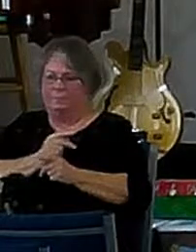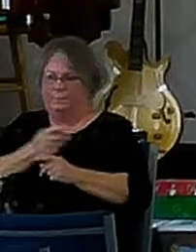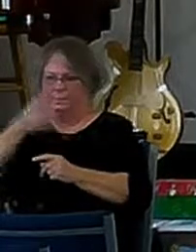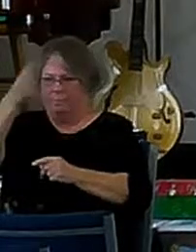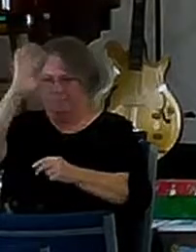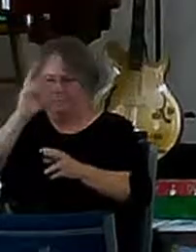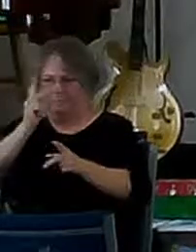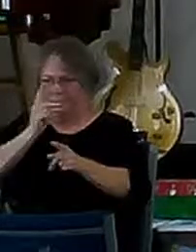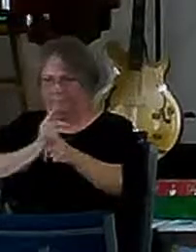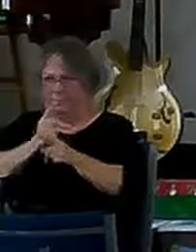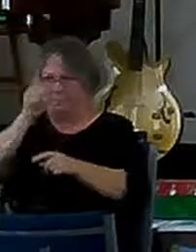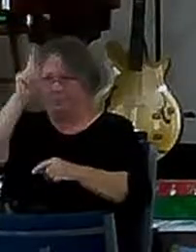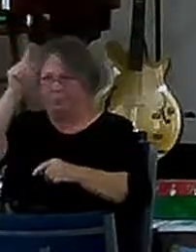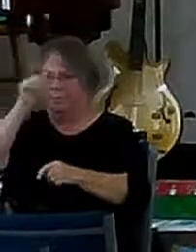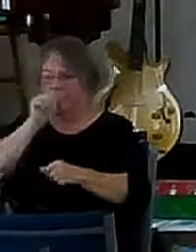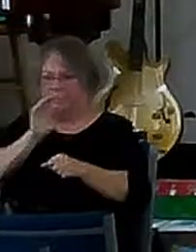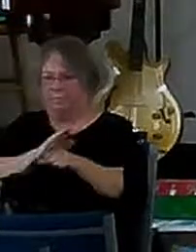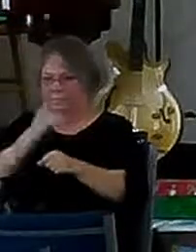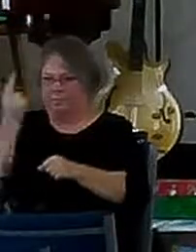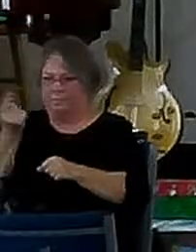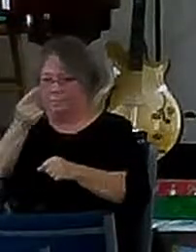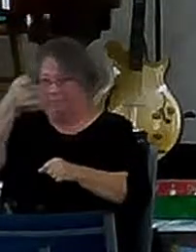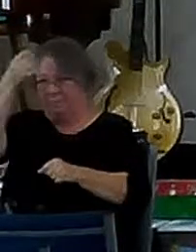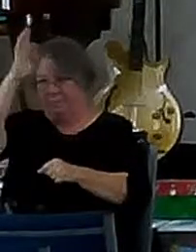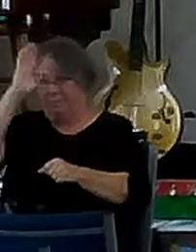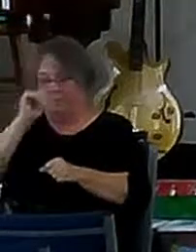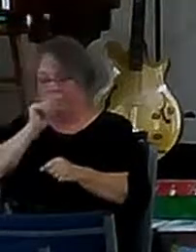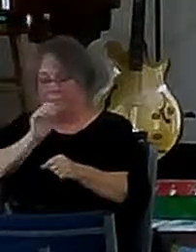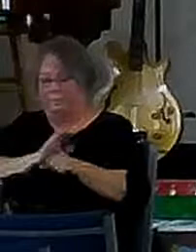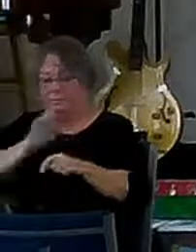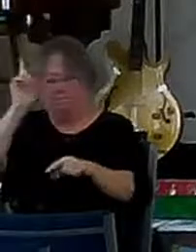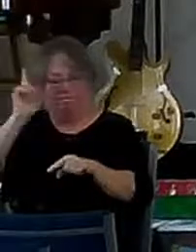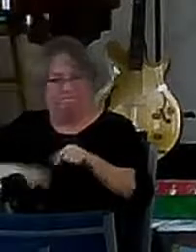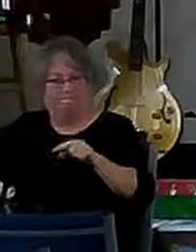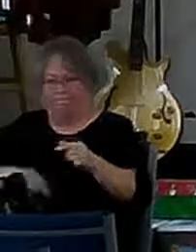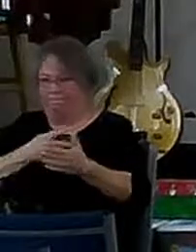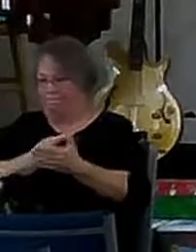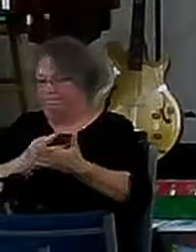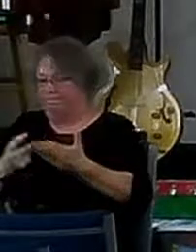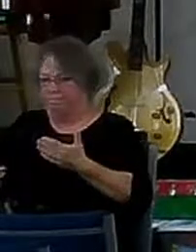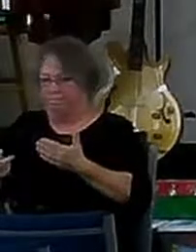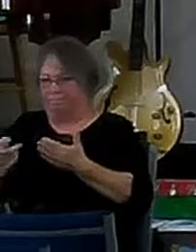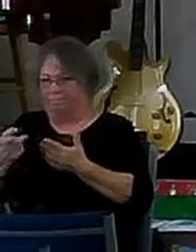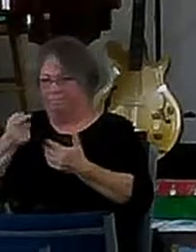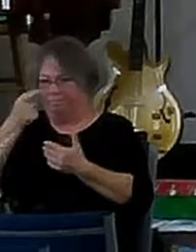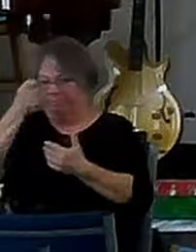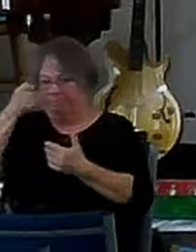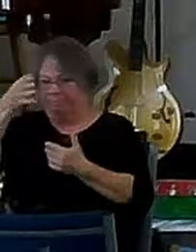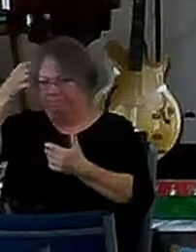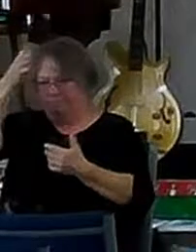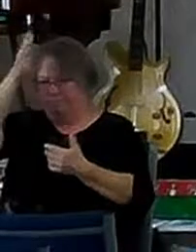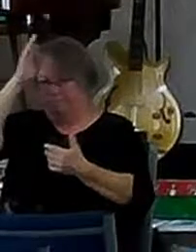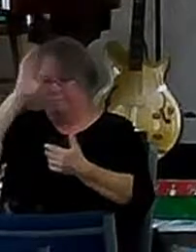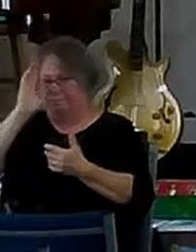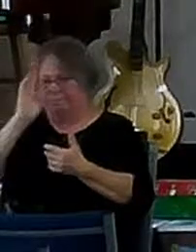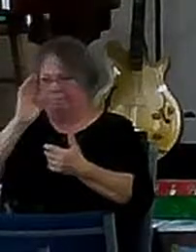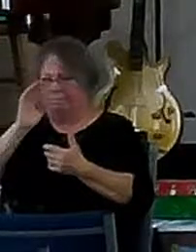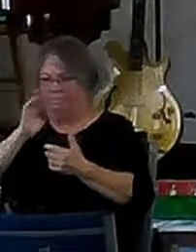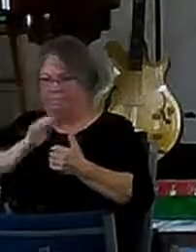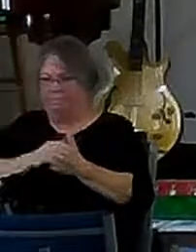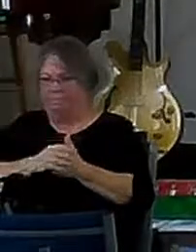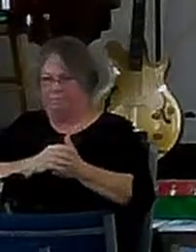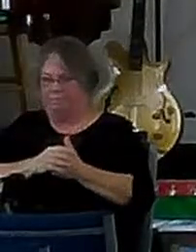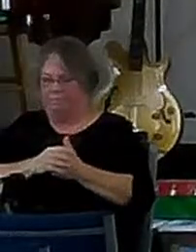None of God's promises can fail. And why is this? Because he's God.